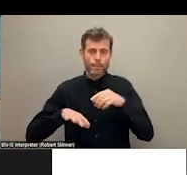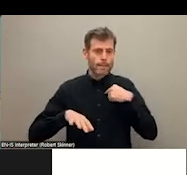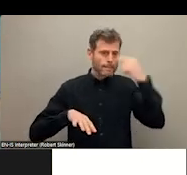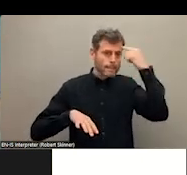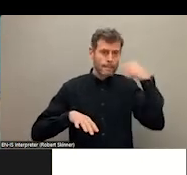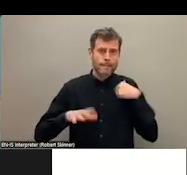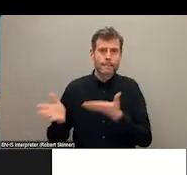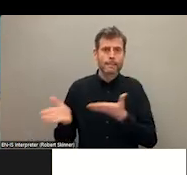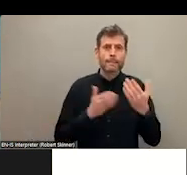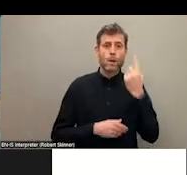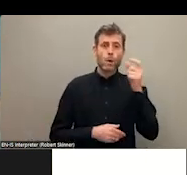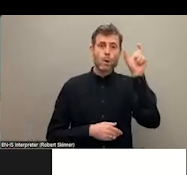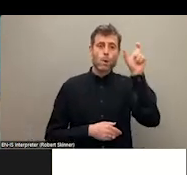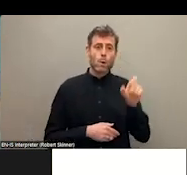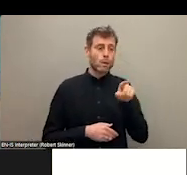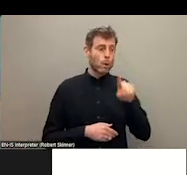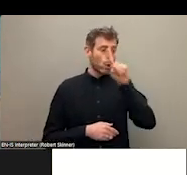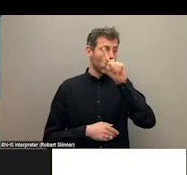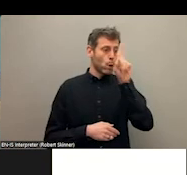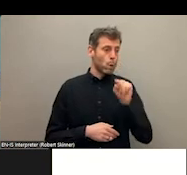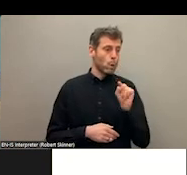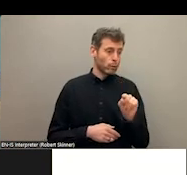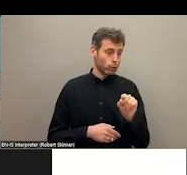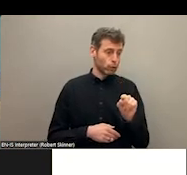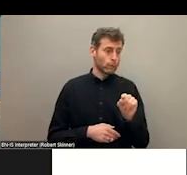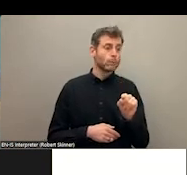it Tujida? If I can hand over to you.